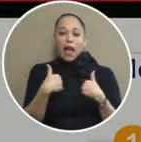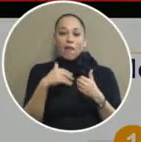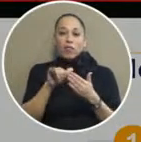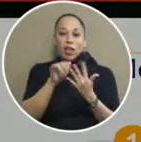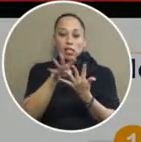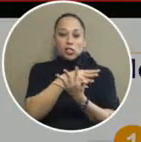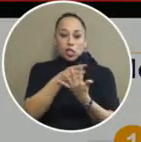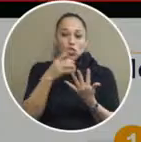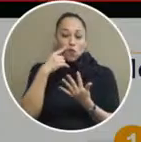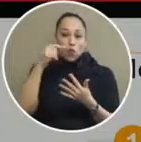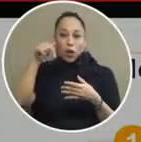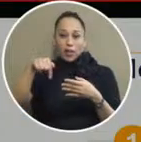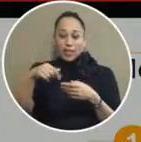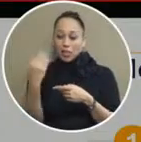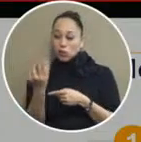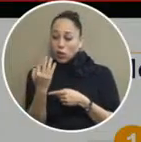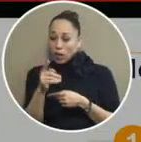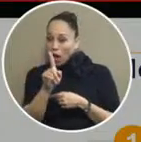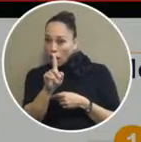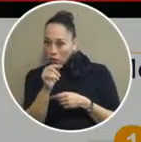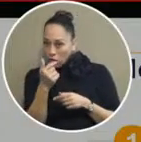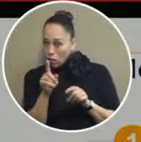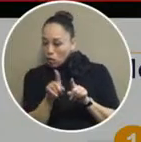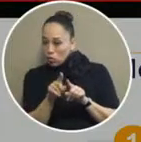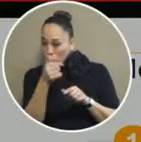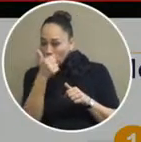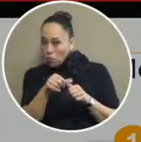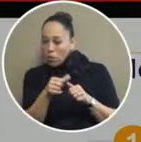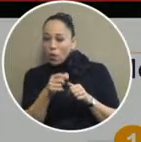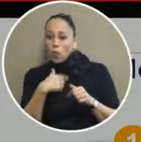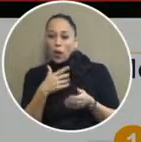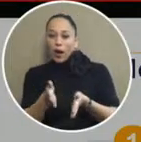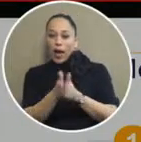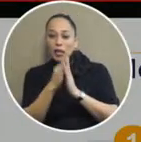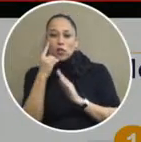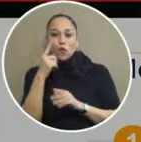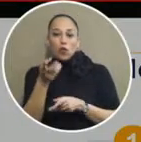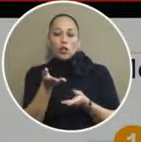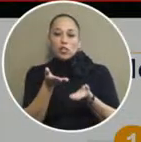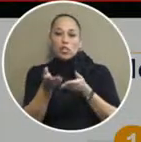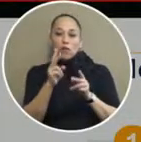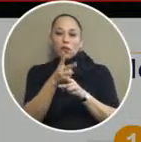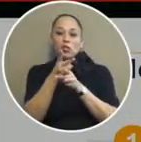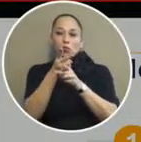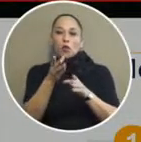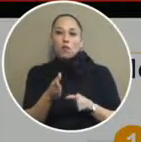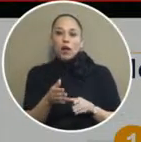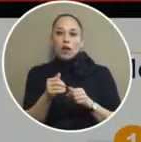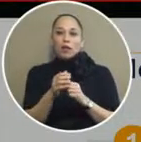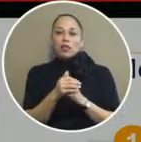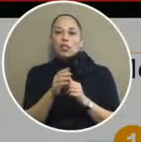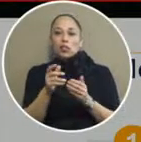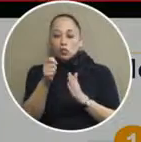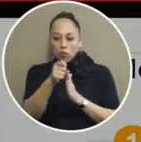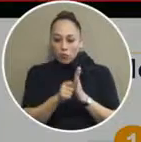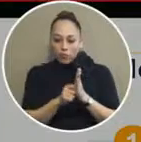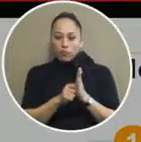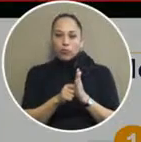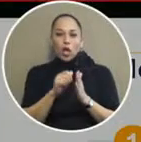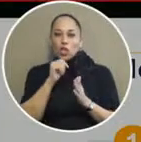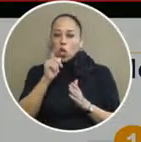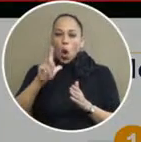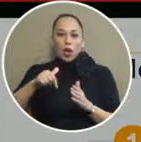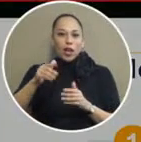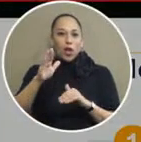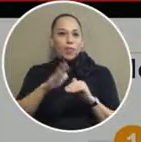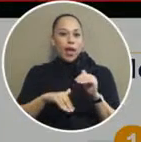this Friday. Again, keep in mind that we're asking our service providers to really provide their applications no later than